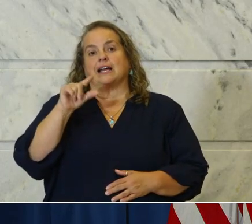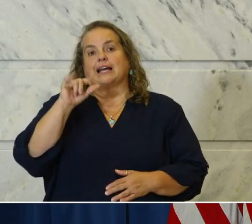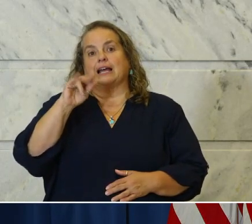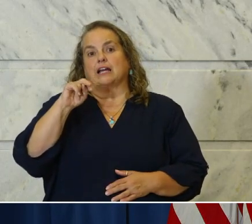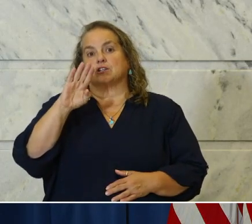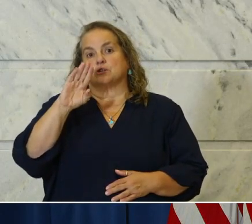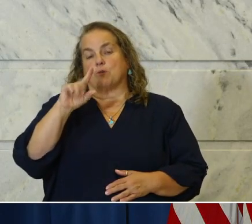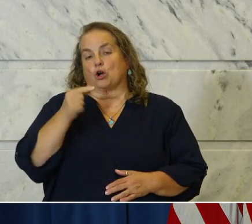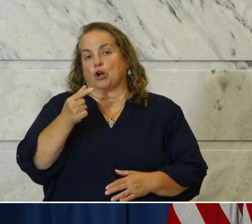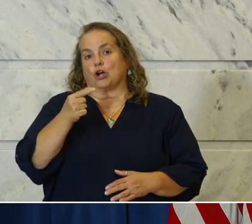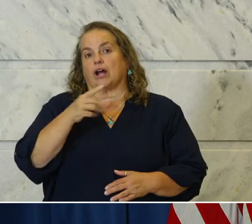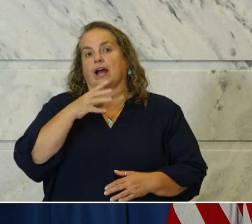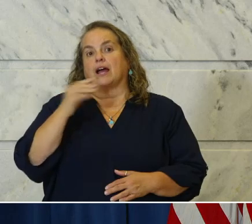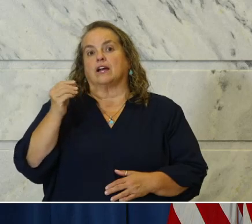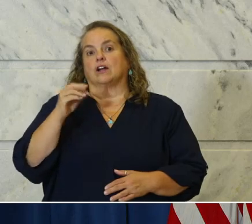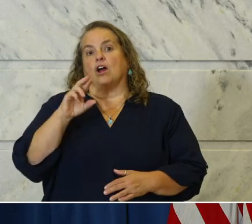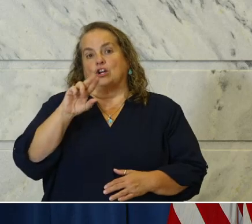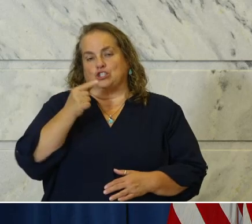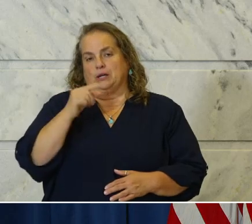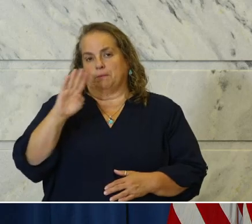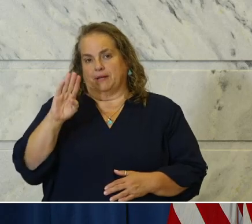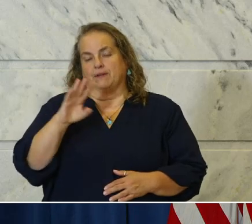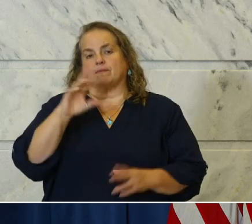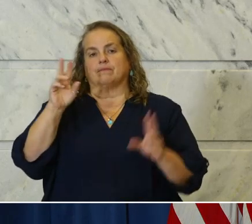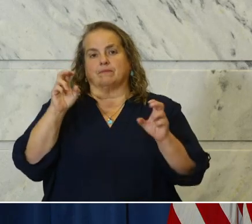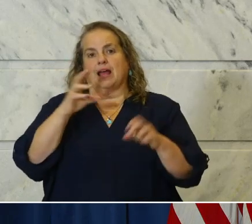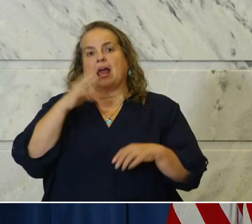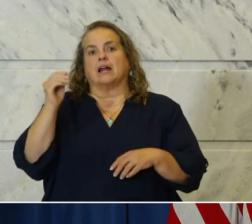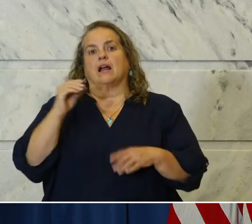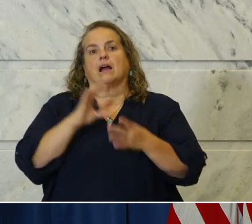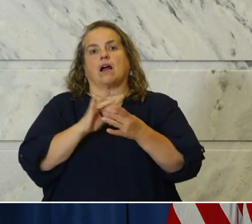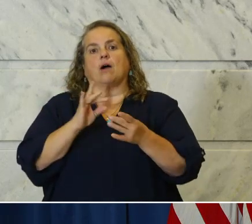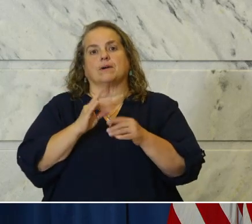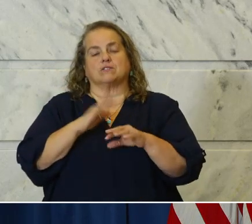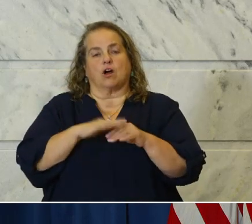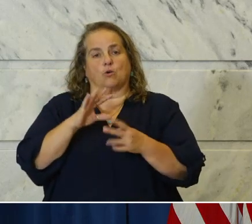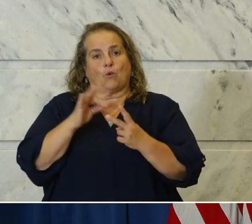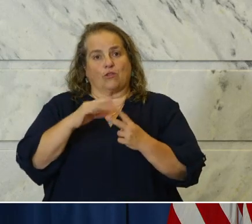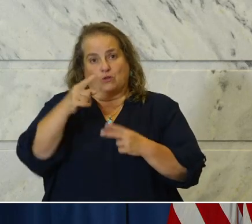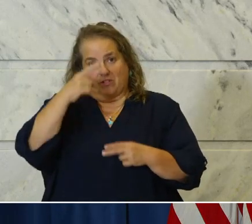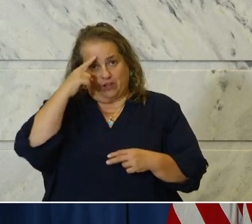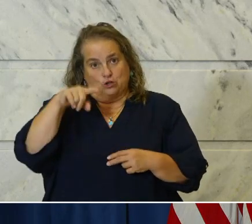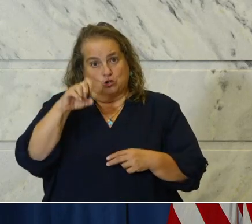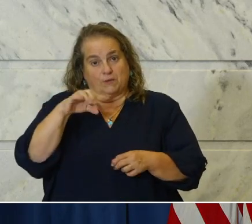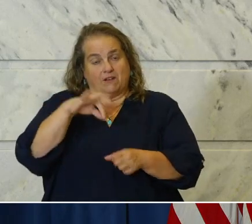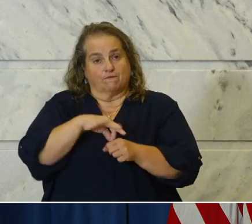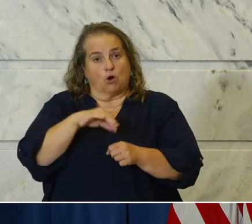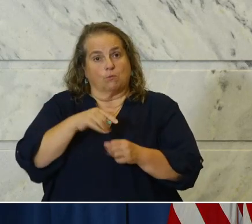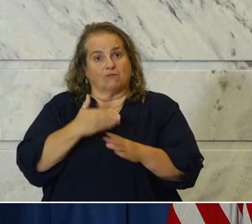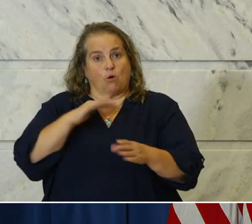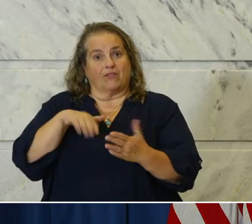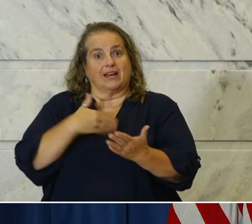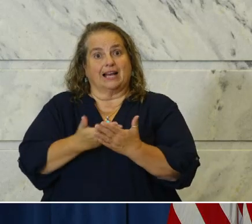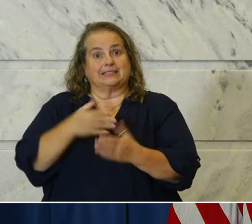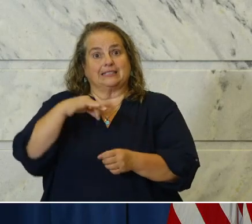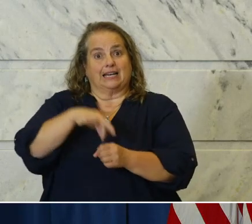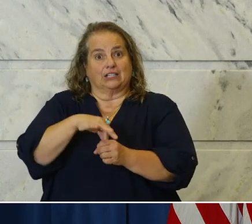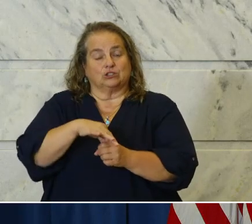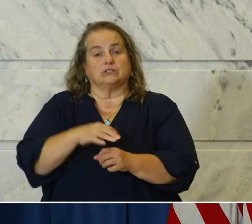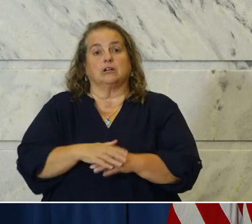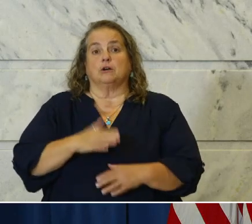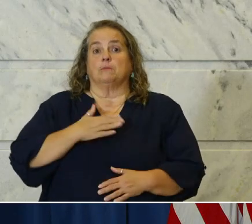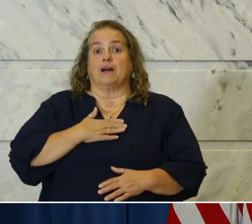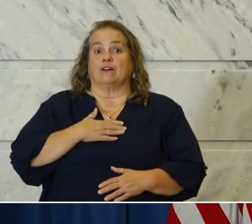Justice Ginsburg, and then comments on whether I think that there should be a vote before the next election. So my